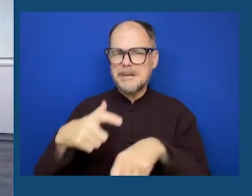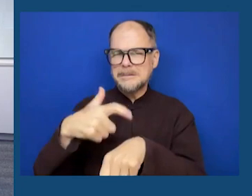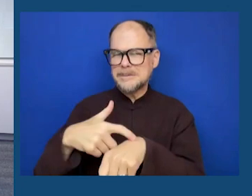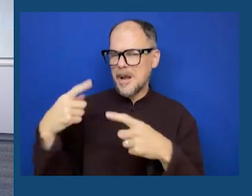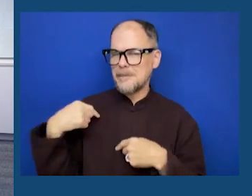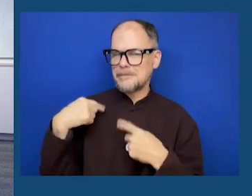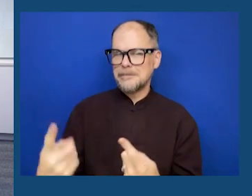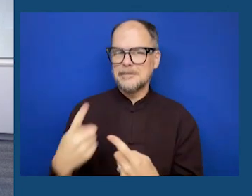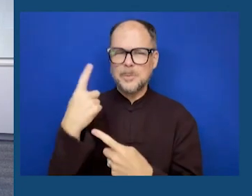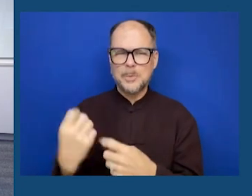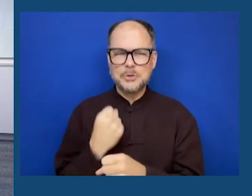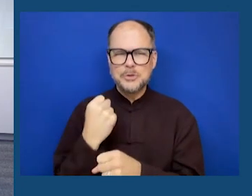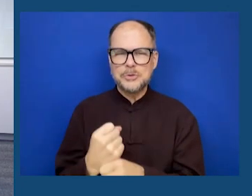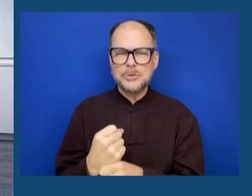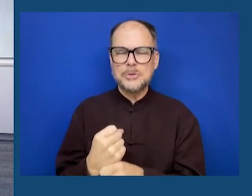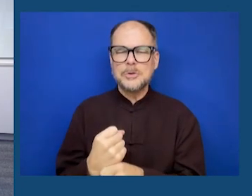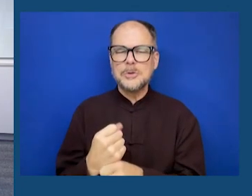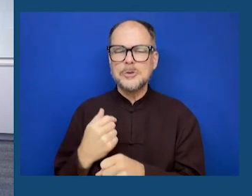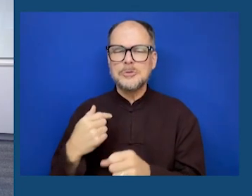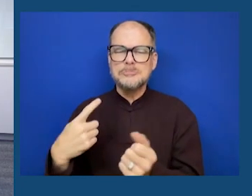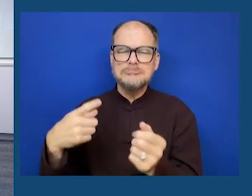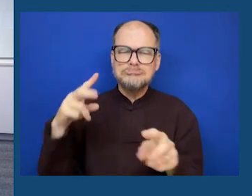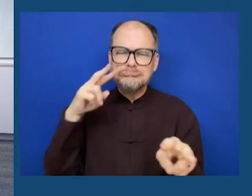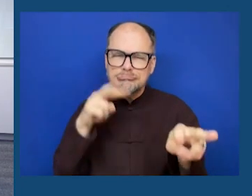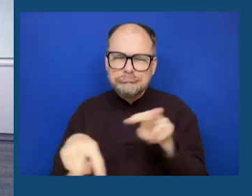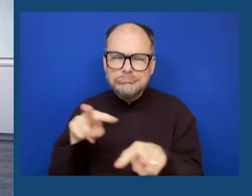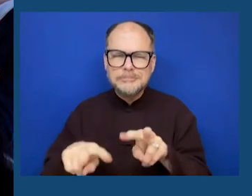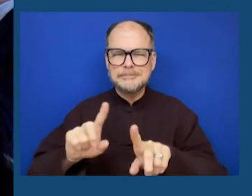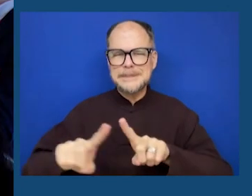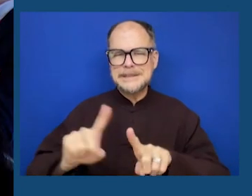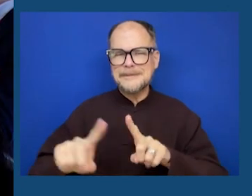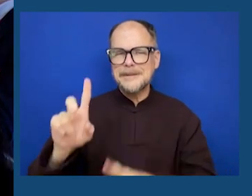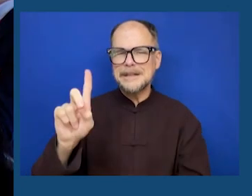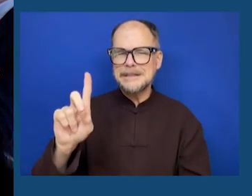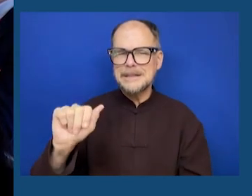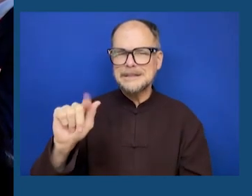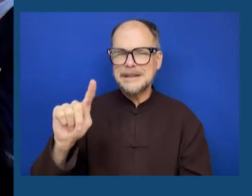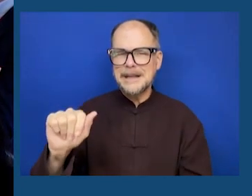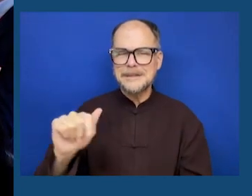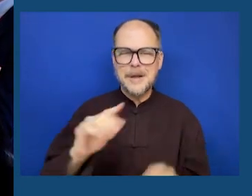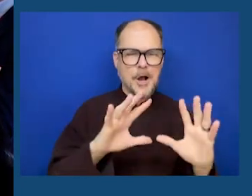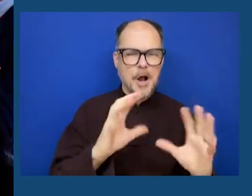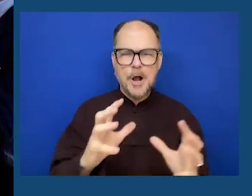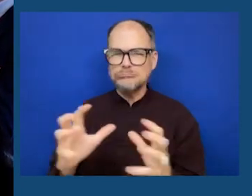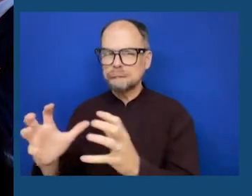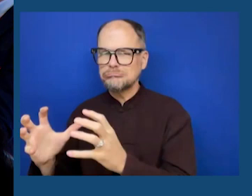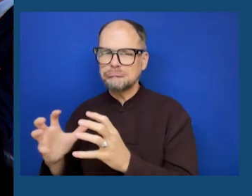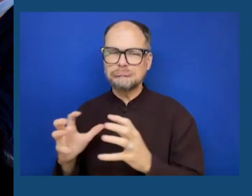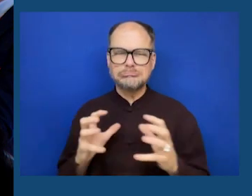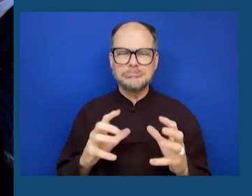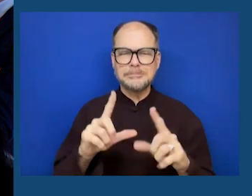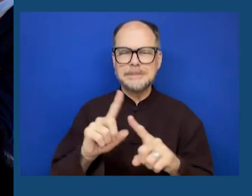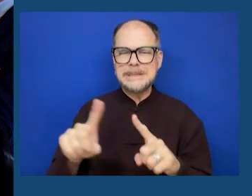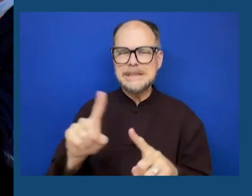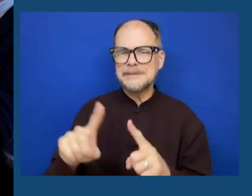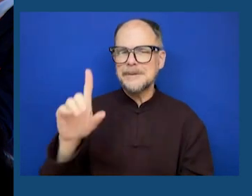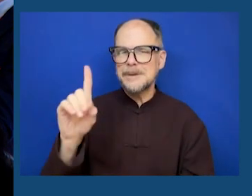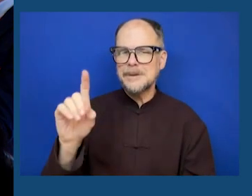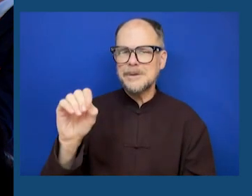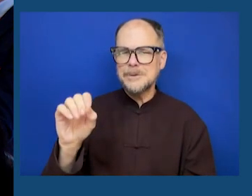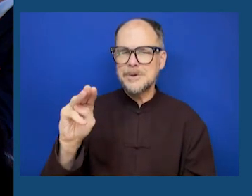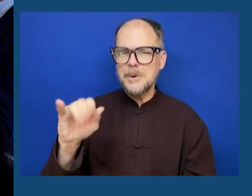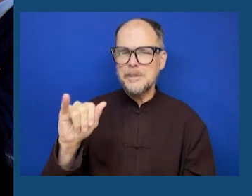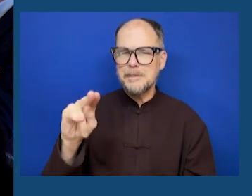at various data sets across like a wide variety of domains. And so what we're studying is like the core